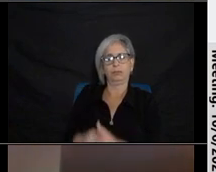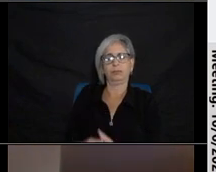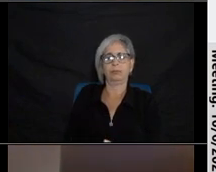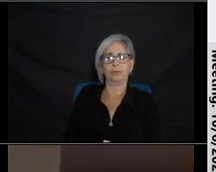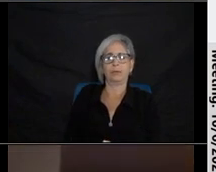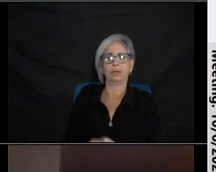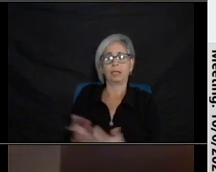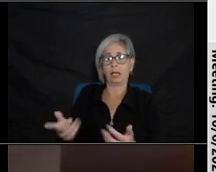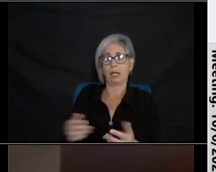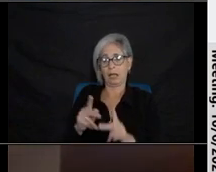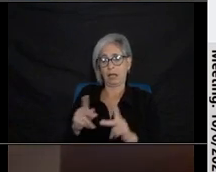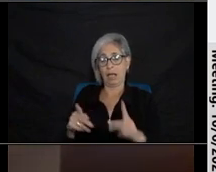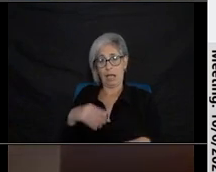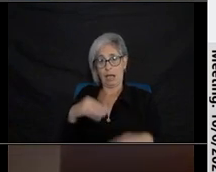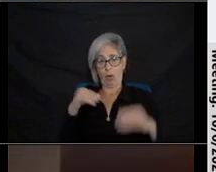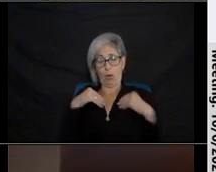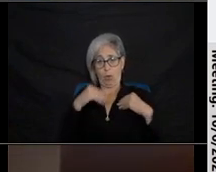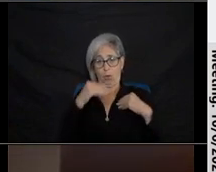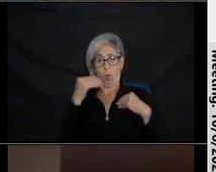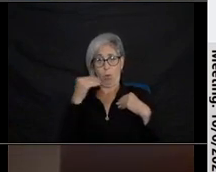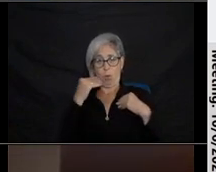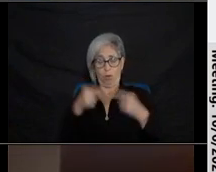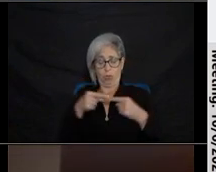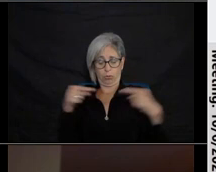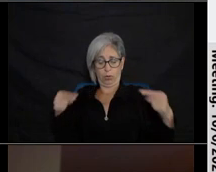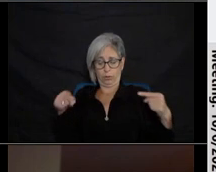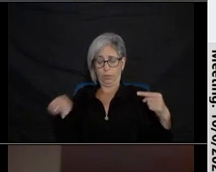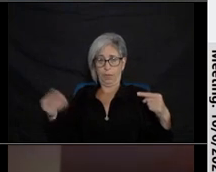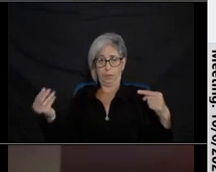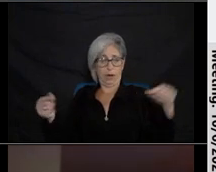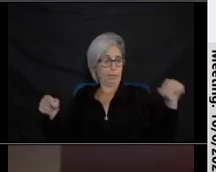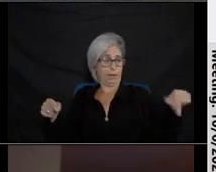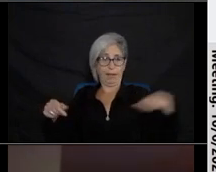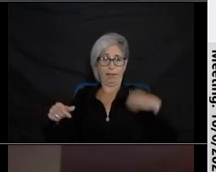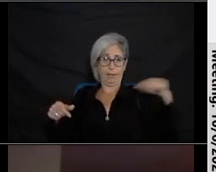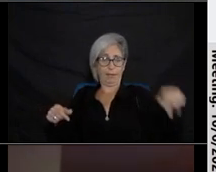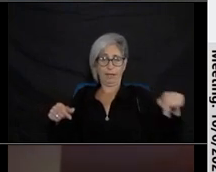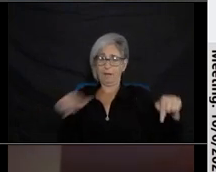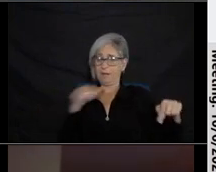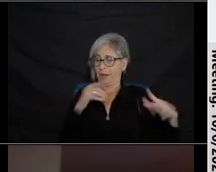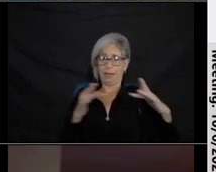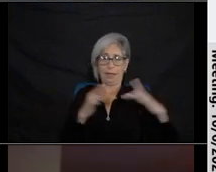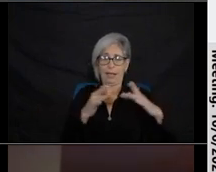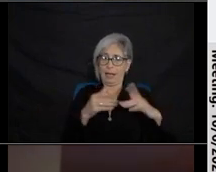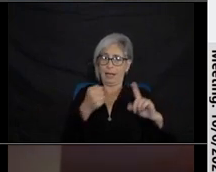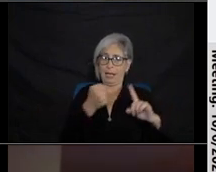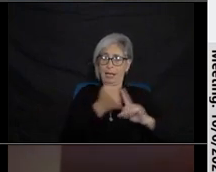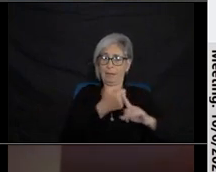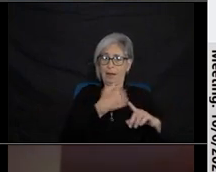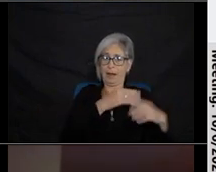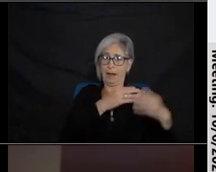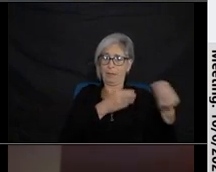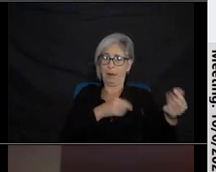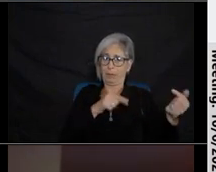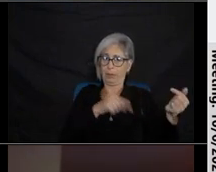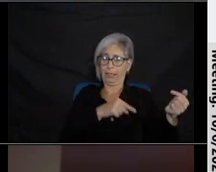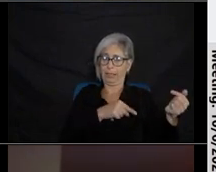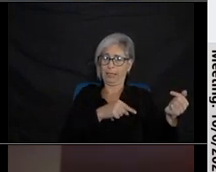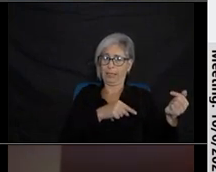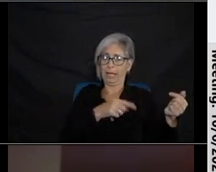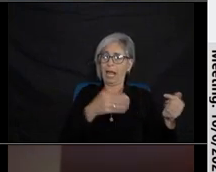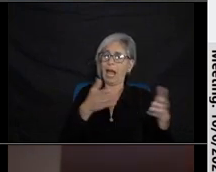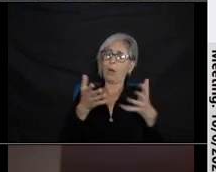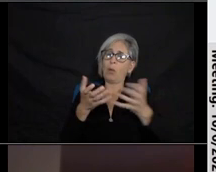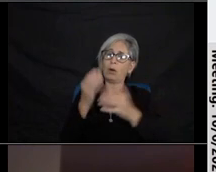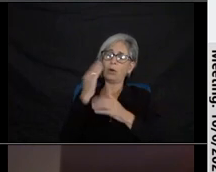As a resident and homeowner directly adjacent to the property, I've not been contacted by anyone regarding impact to my property and new swimming pool. I would like to know